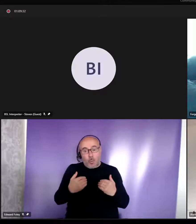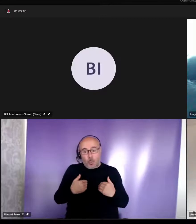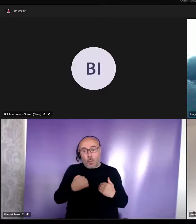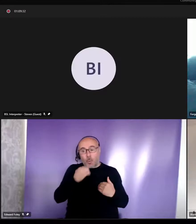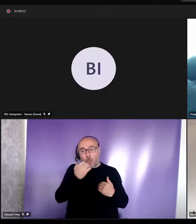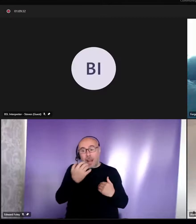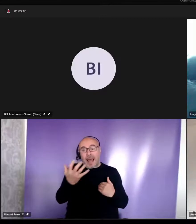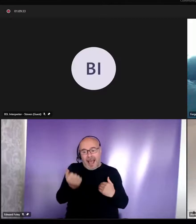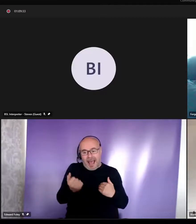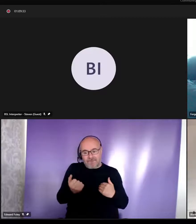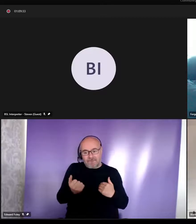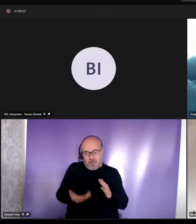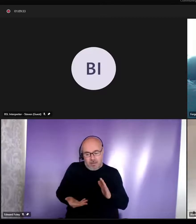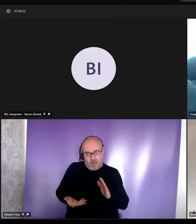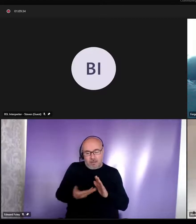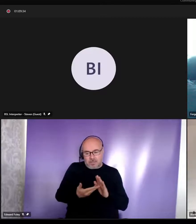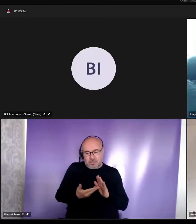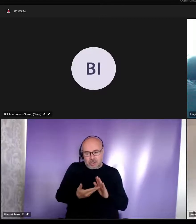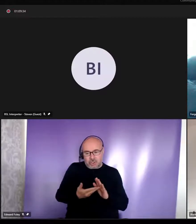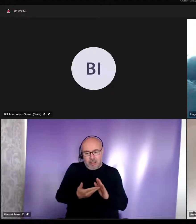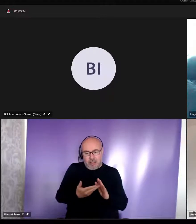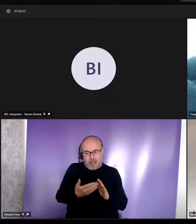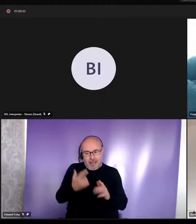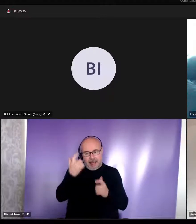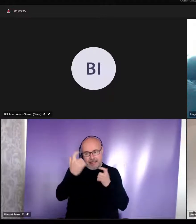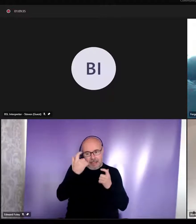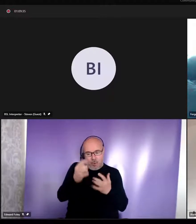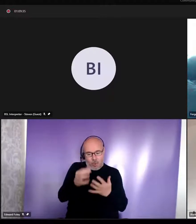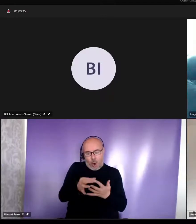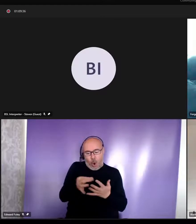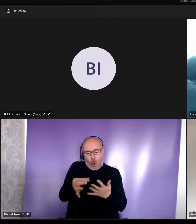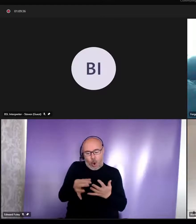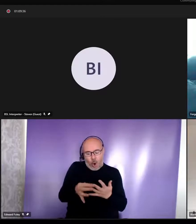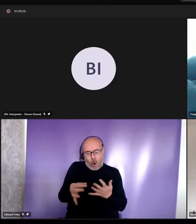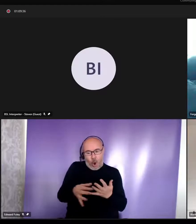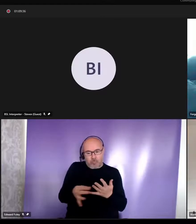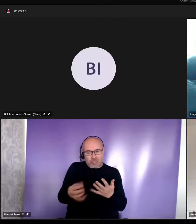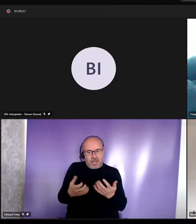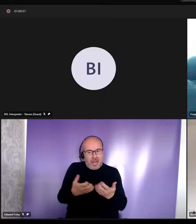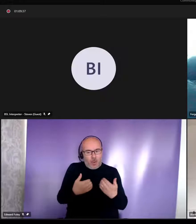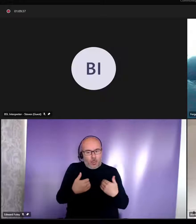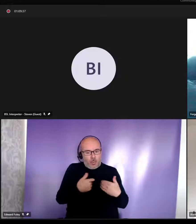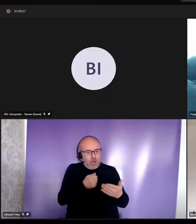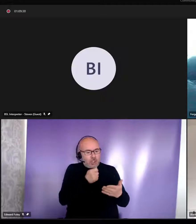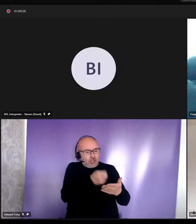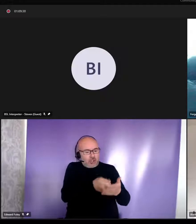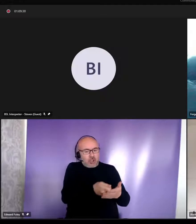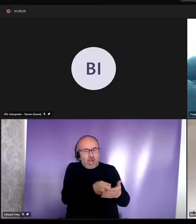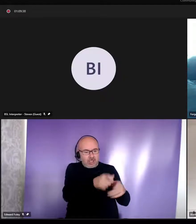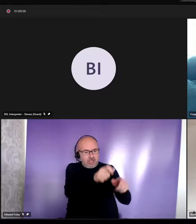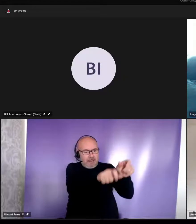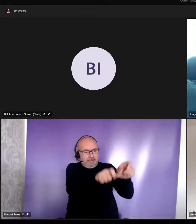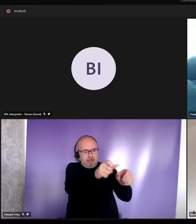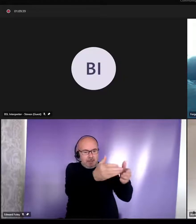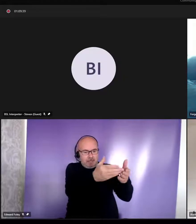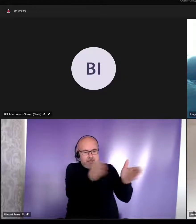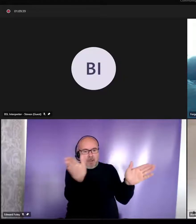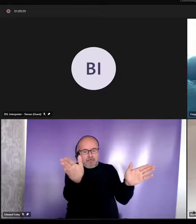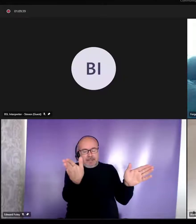considering the options for charging. So really, I think concurring with most of what Councillor Cooper's saying there.